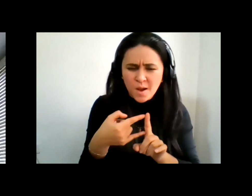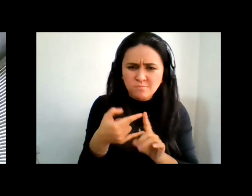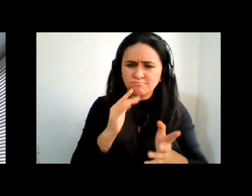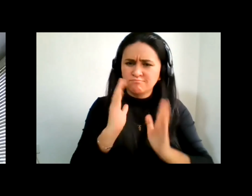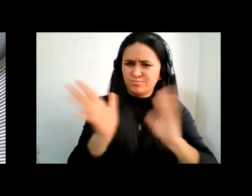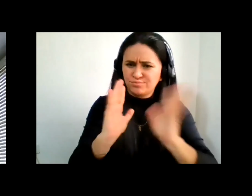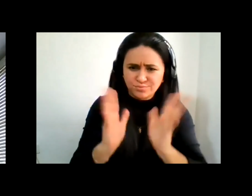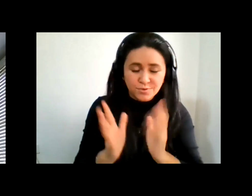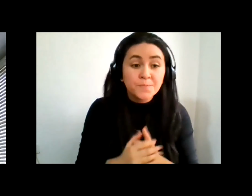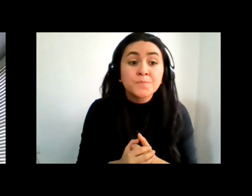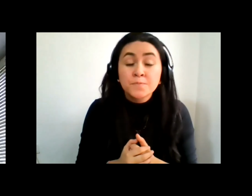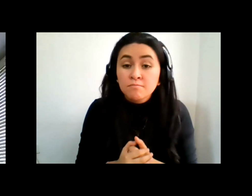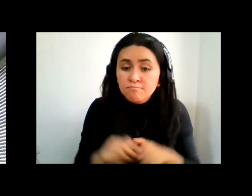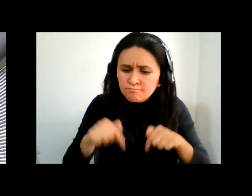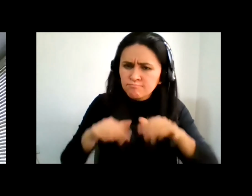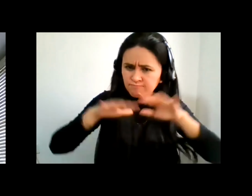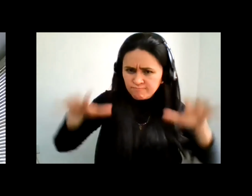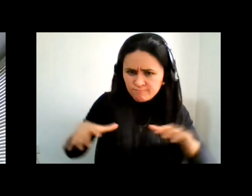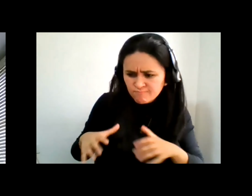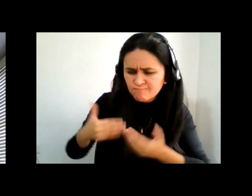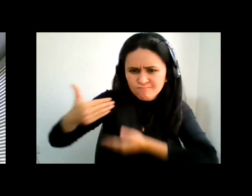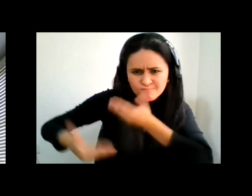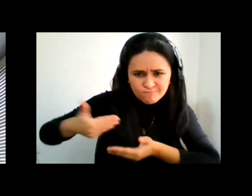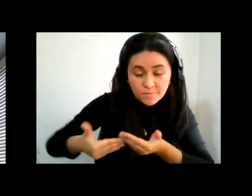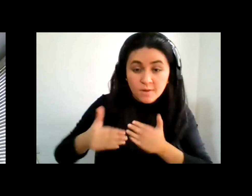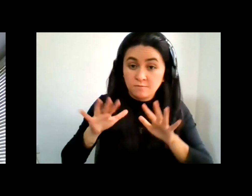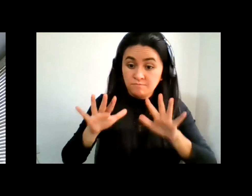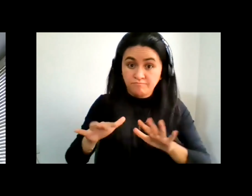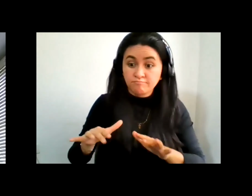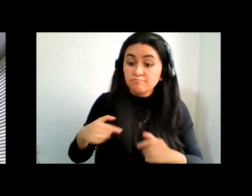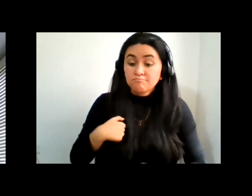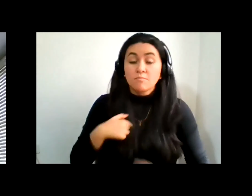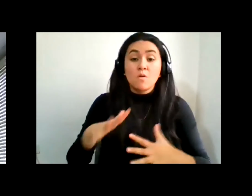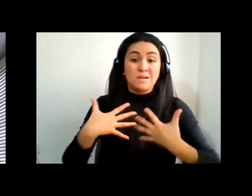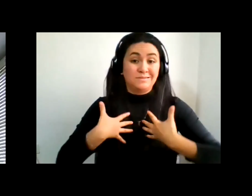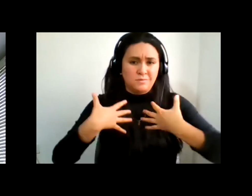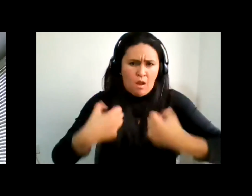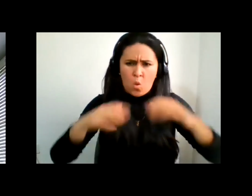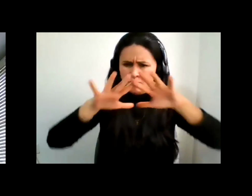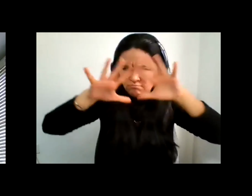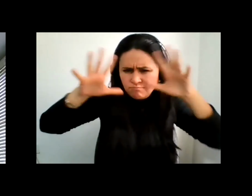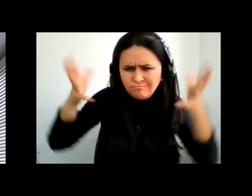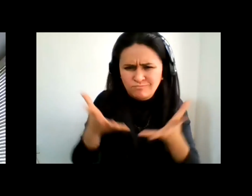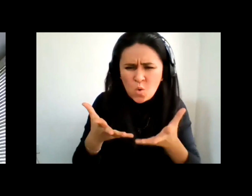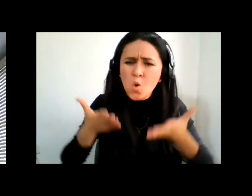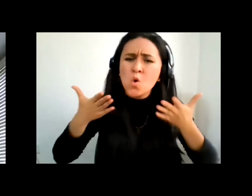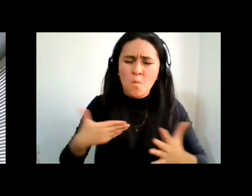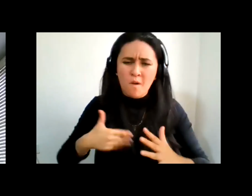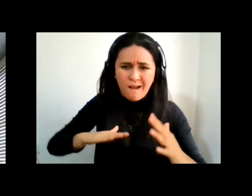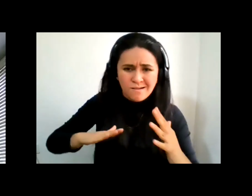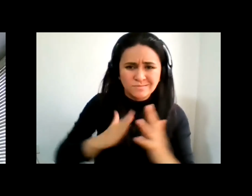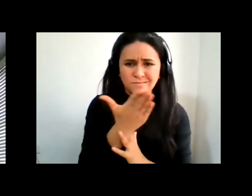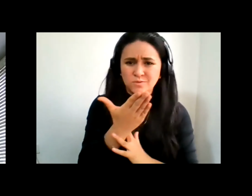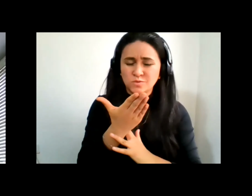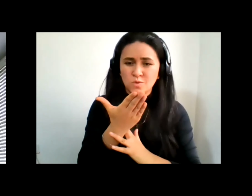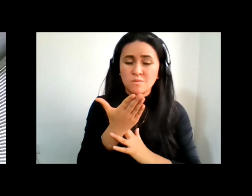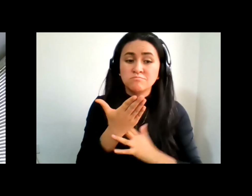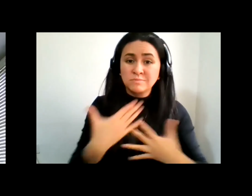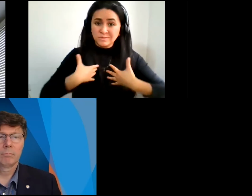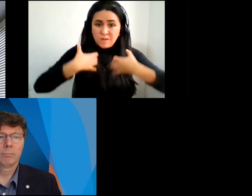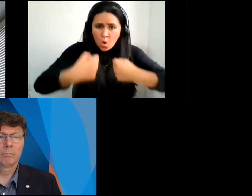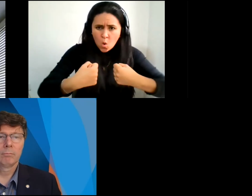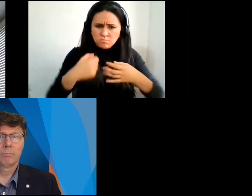throughout the process and throughout these activities. Within the framework of the Universal Health Strategy, access to health